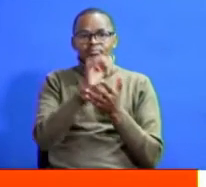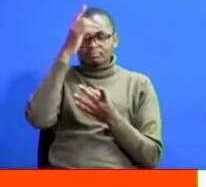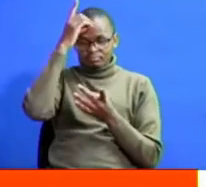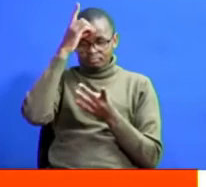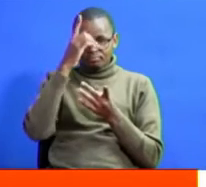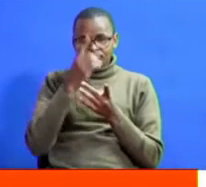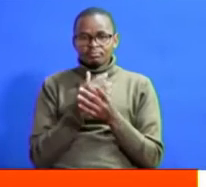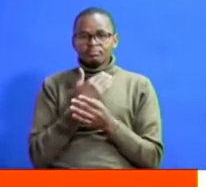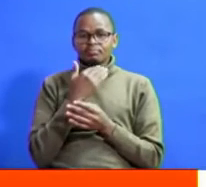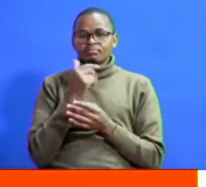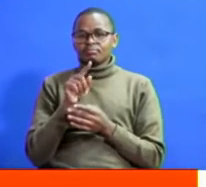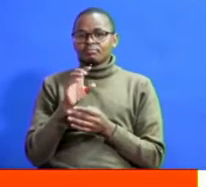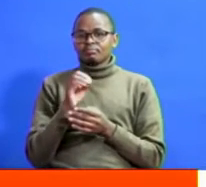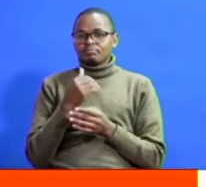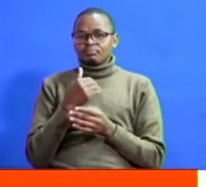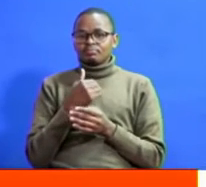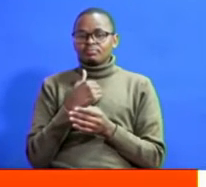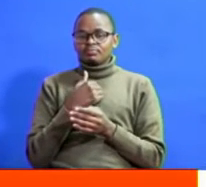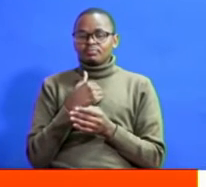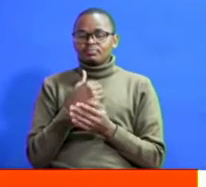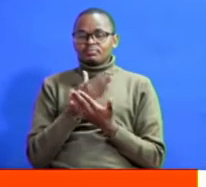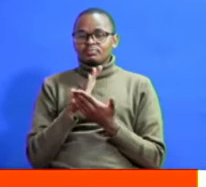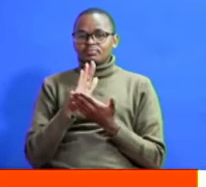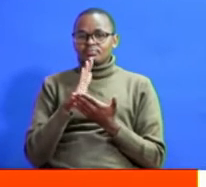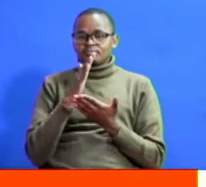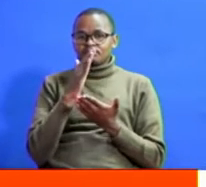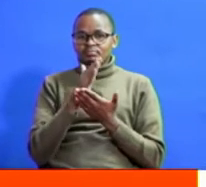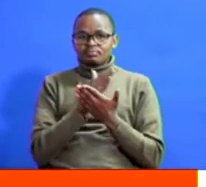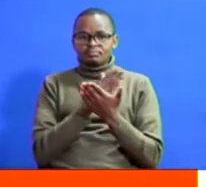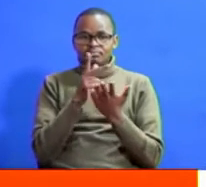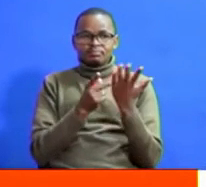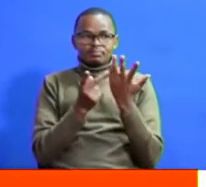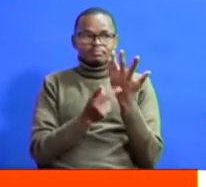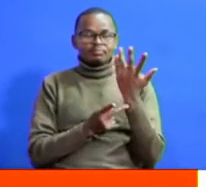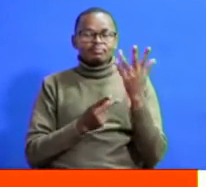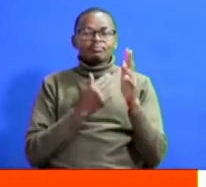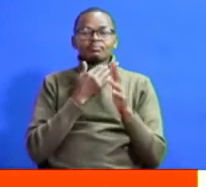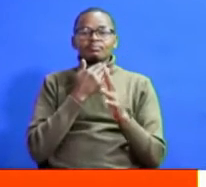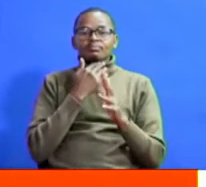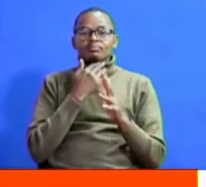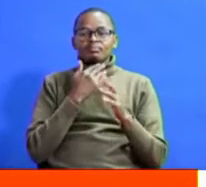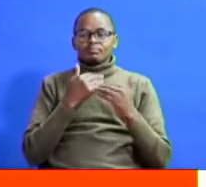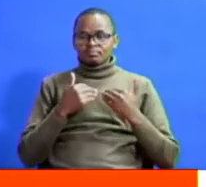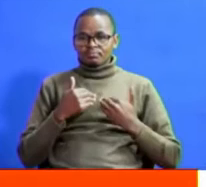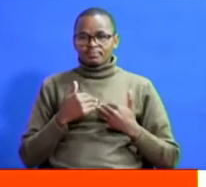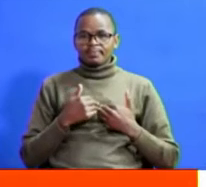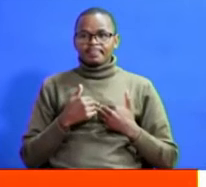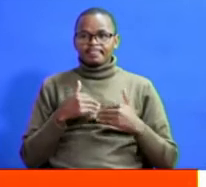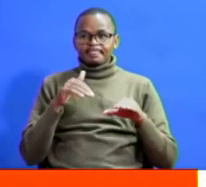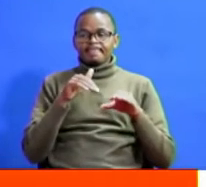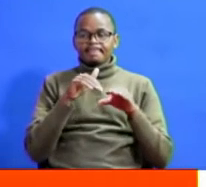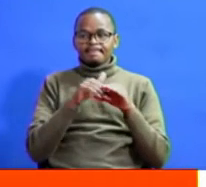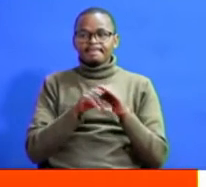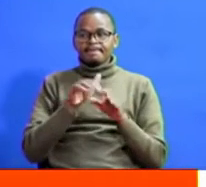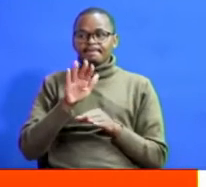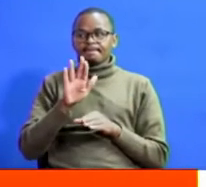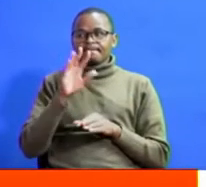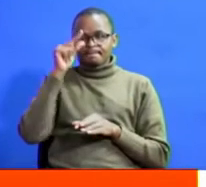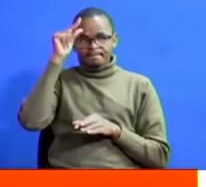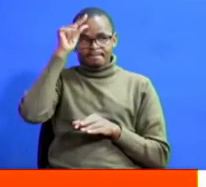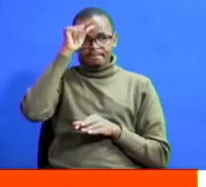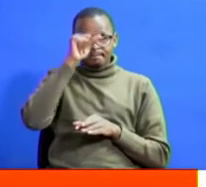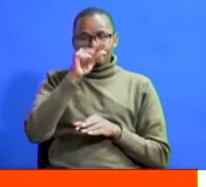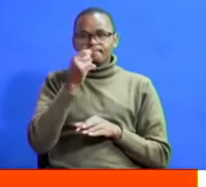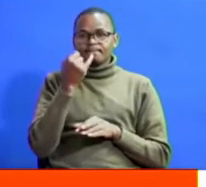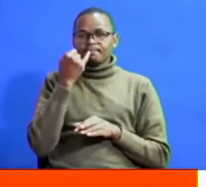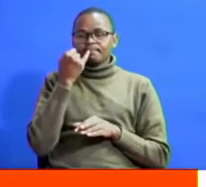they want to have, some of the initiative probably they might be wanting to have in their government, of course,